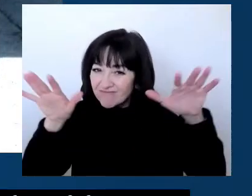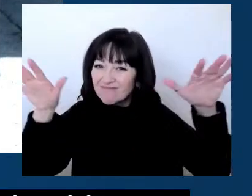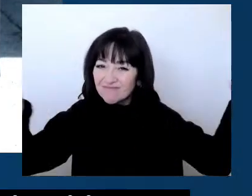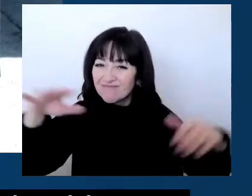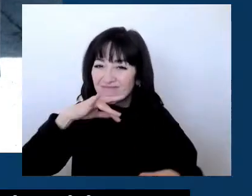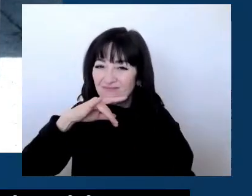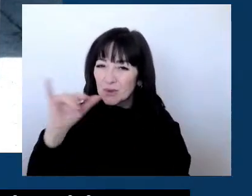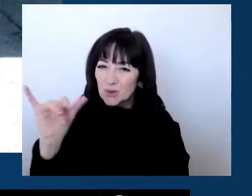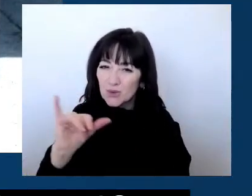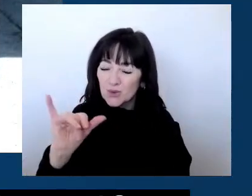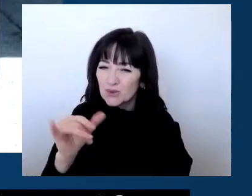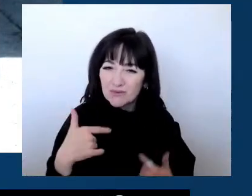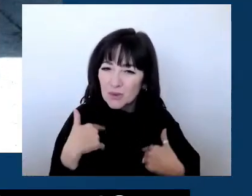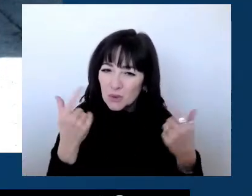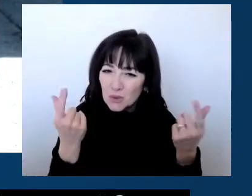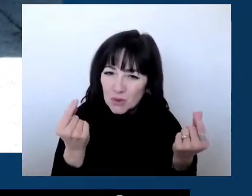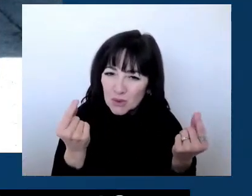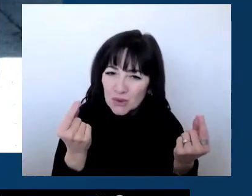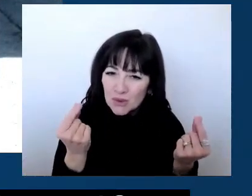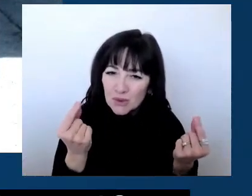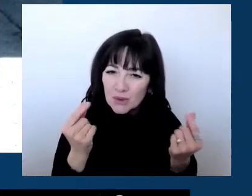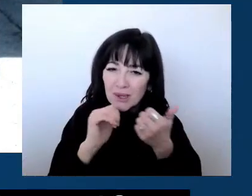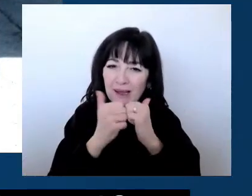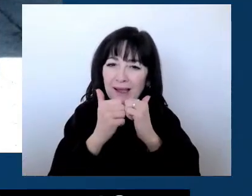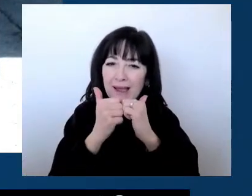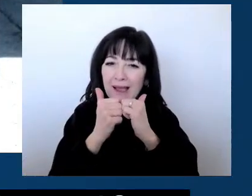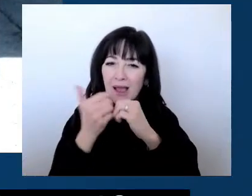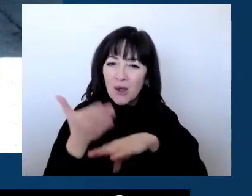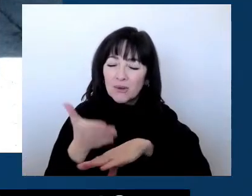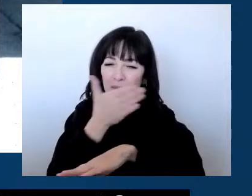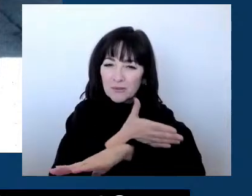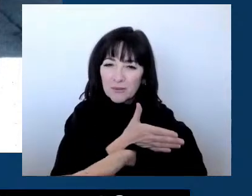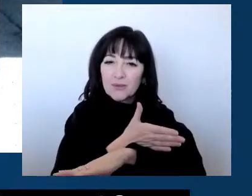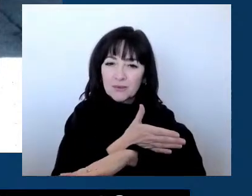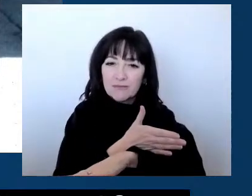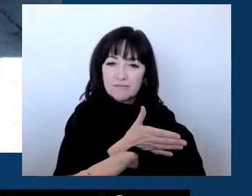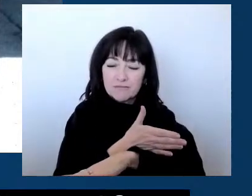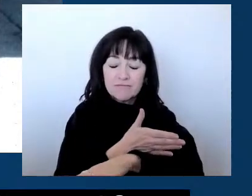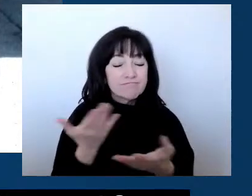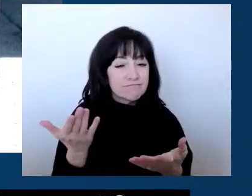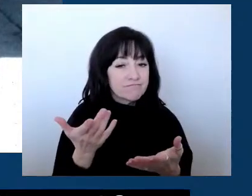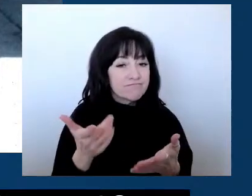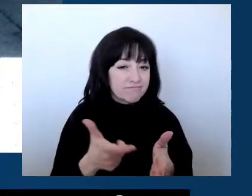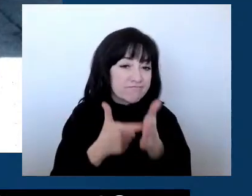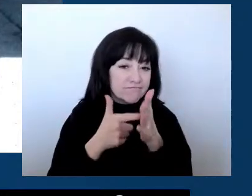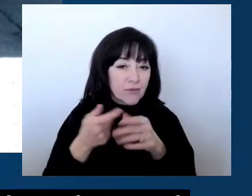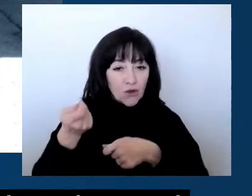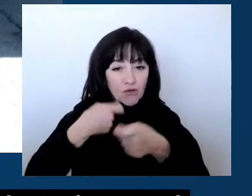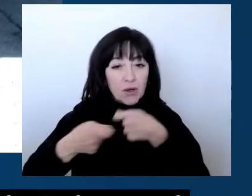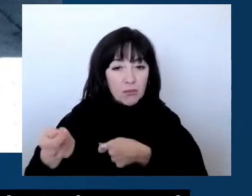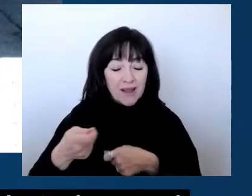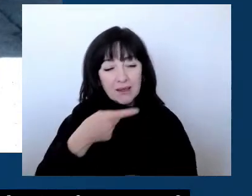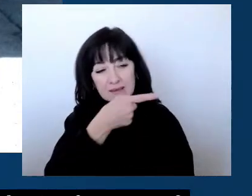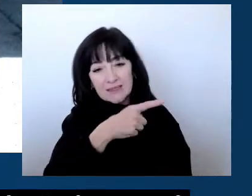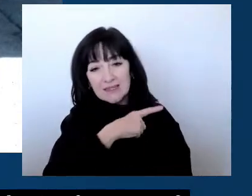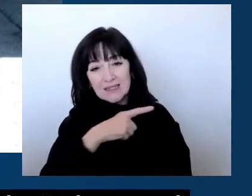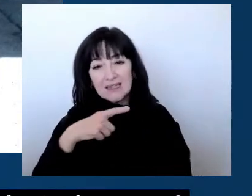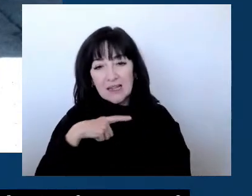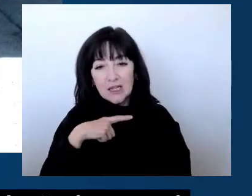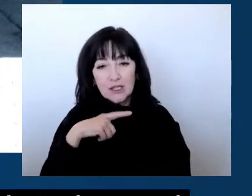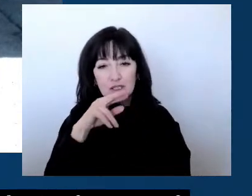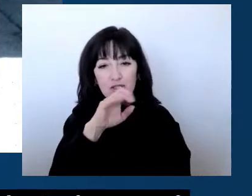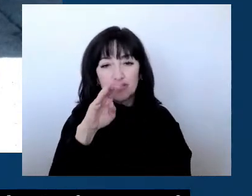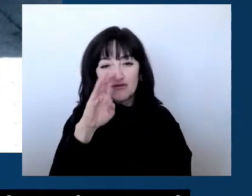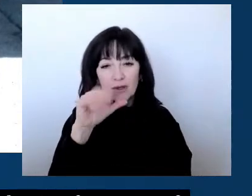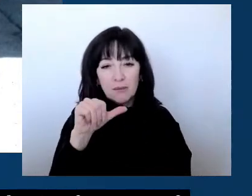do about it? What do we do about it? And what we do about it is we replace them. And the legislation, Rebecca Higgins over there, who's